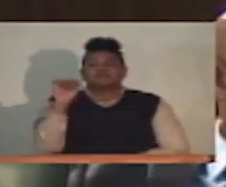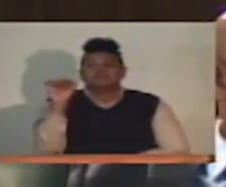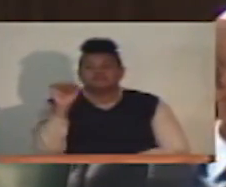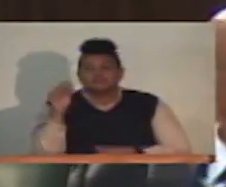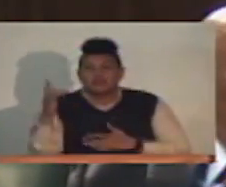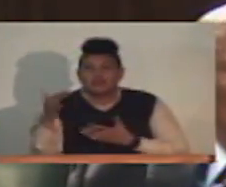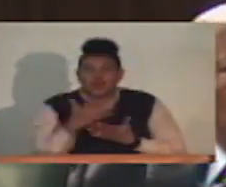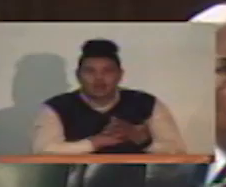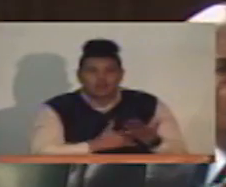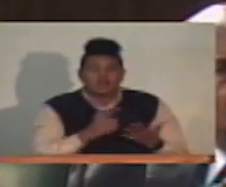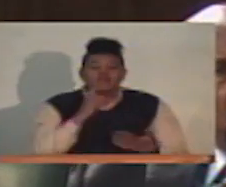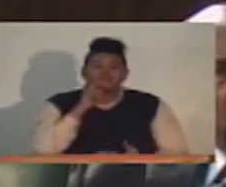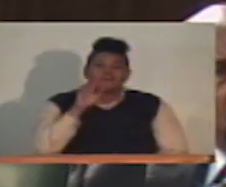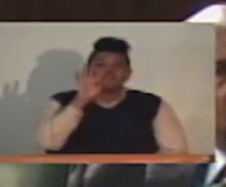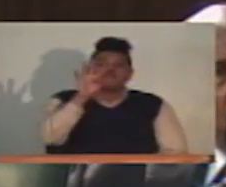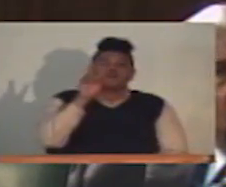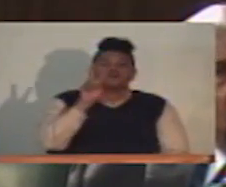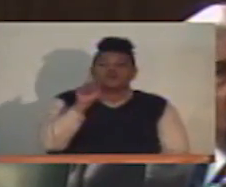to collect